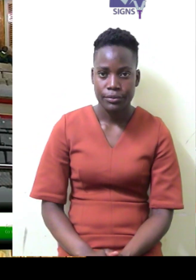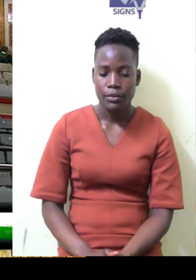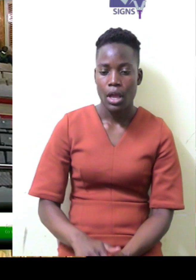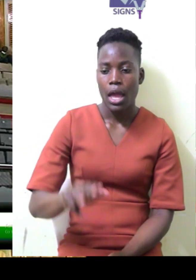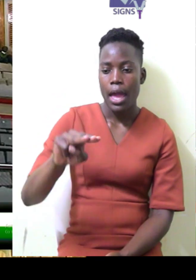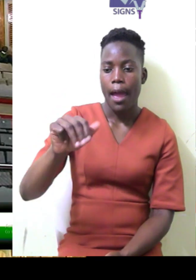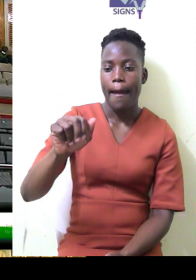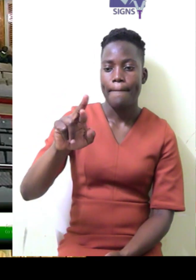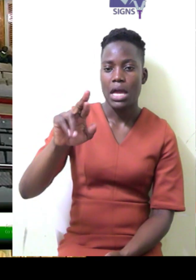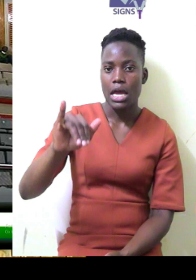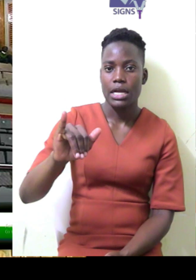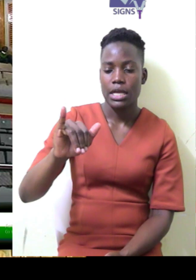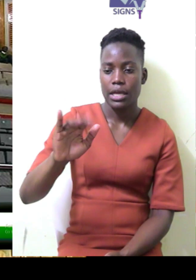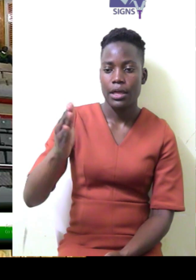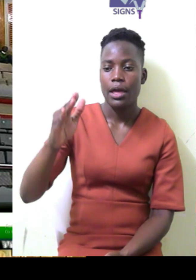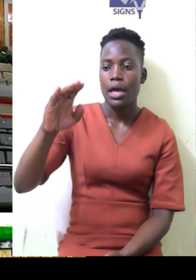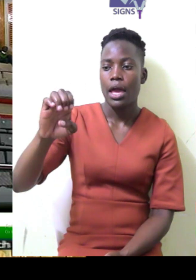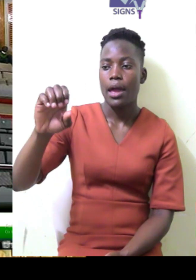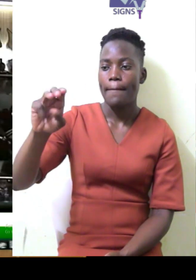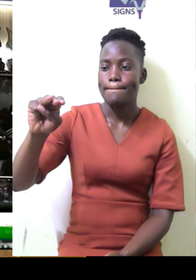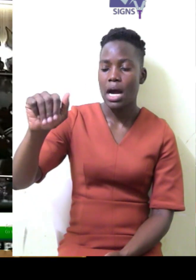Mary Emase.